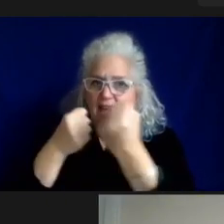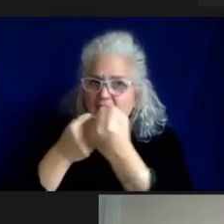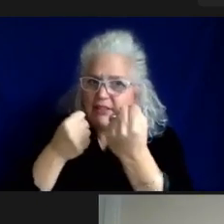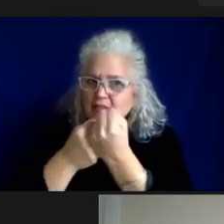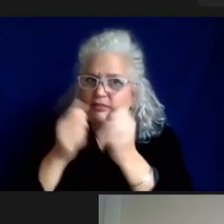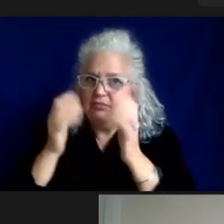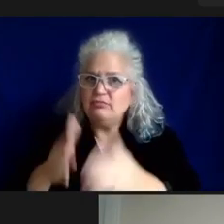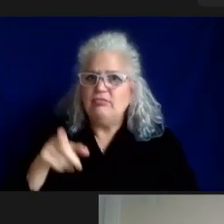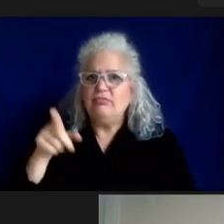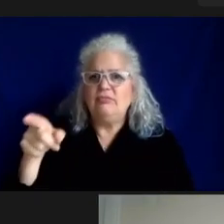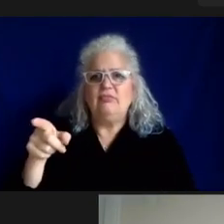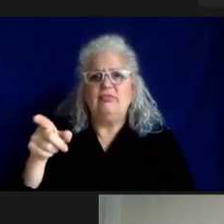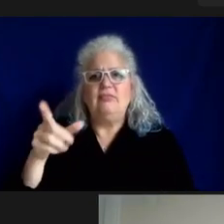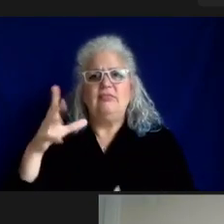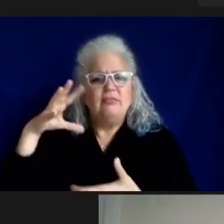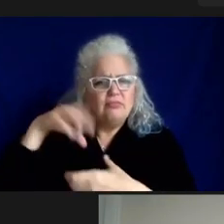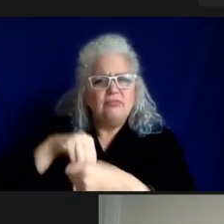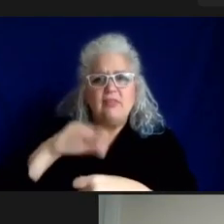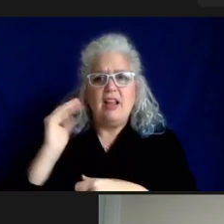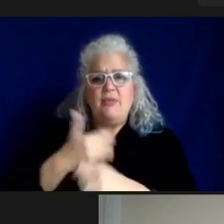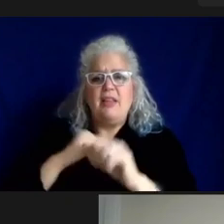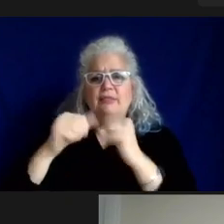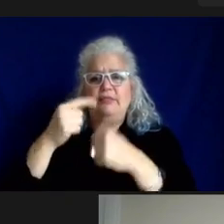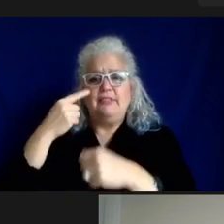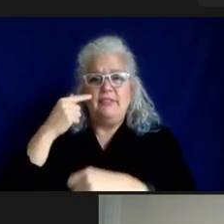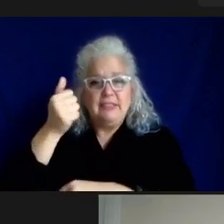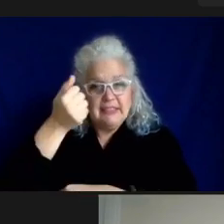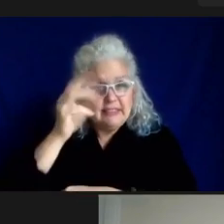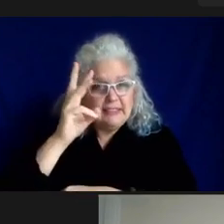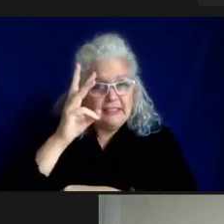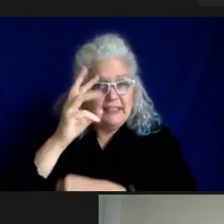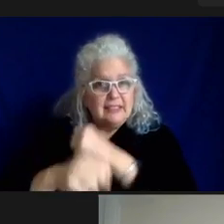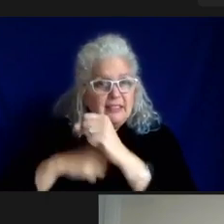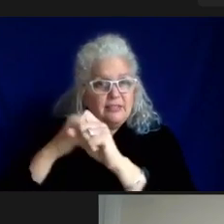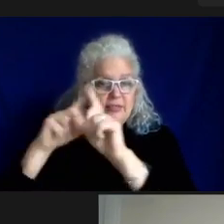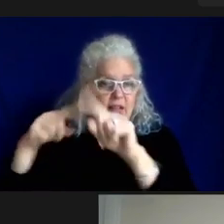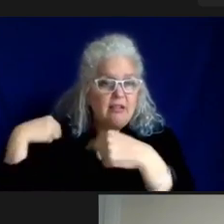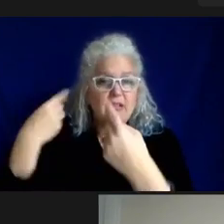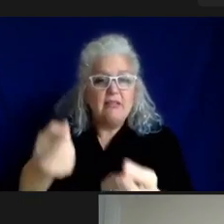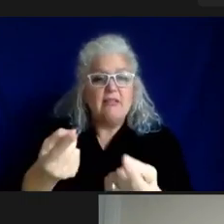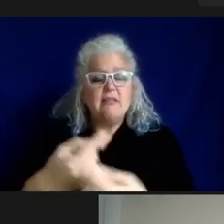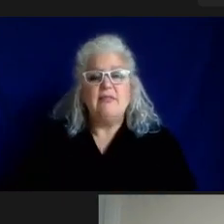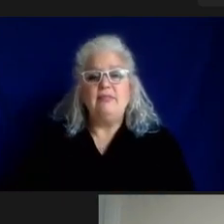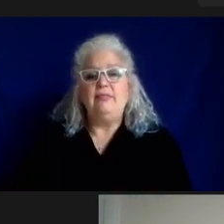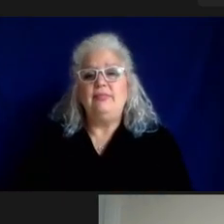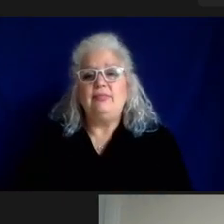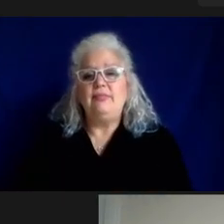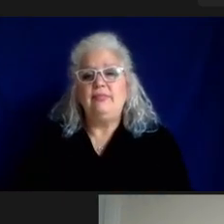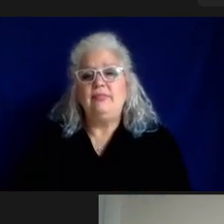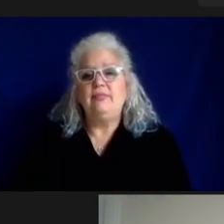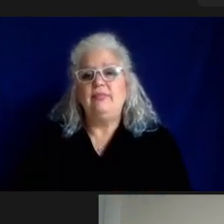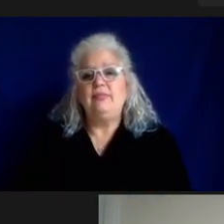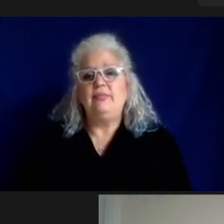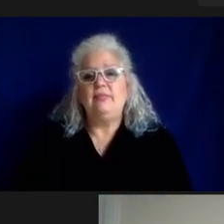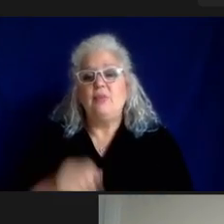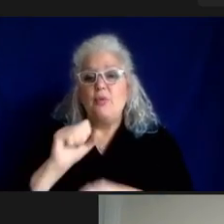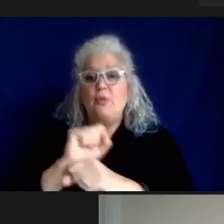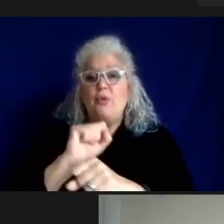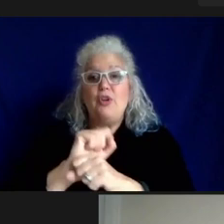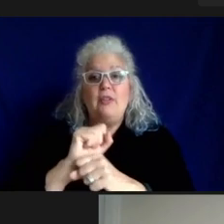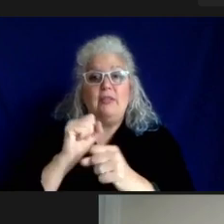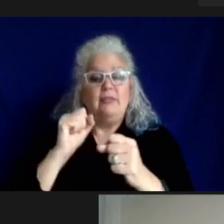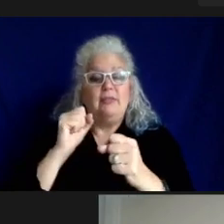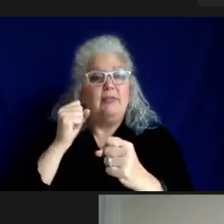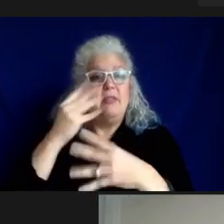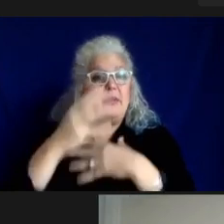has over 23 years in independent living programs. She's one of the first people that